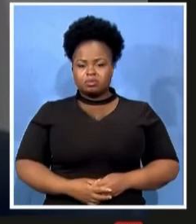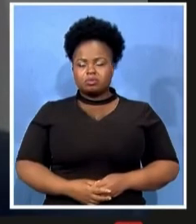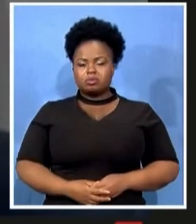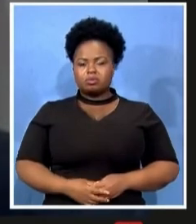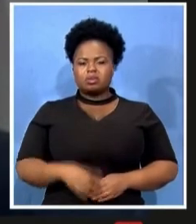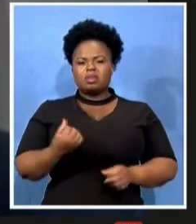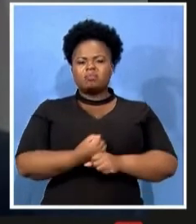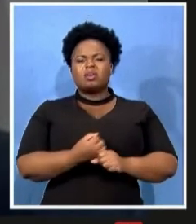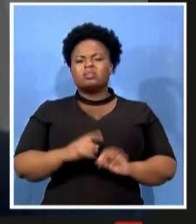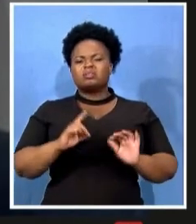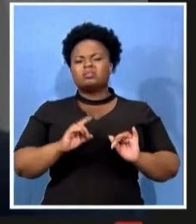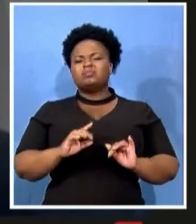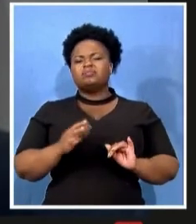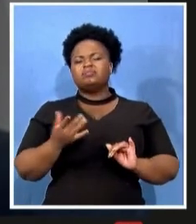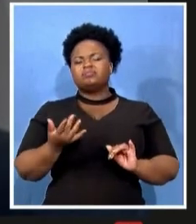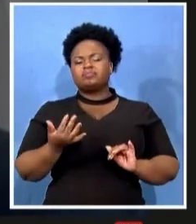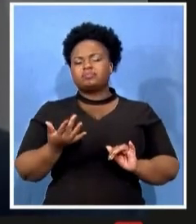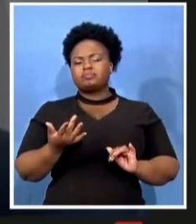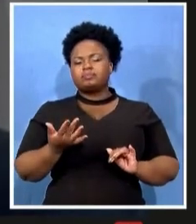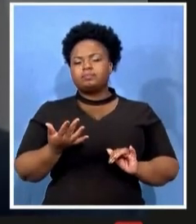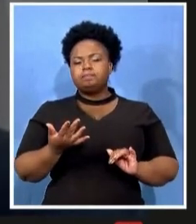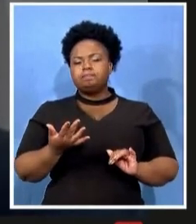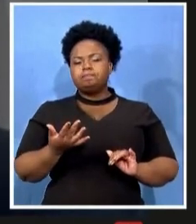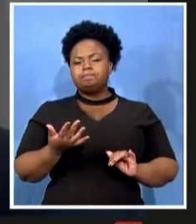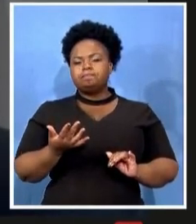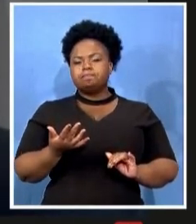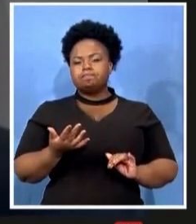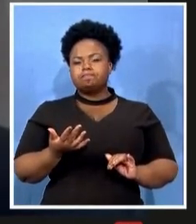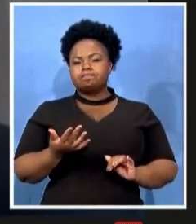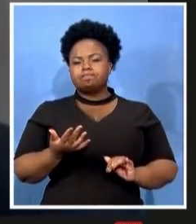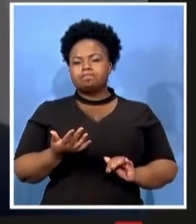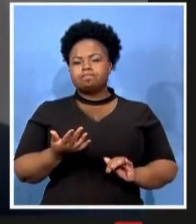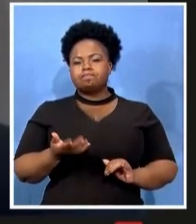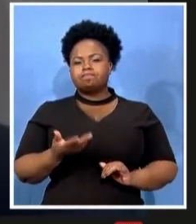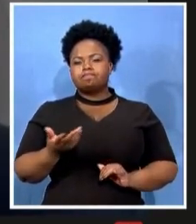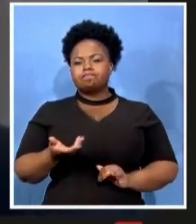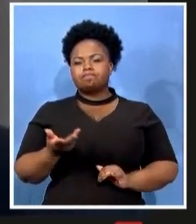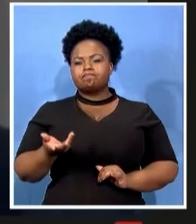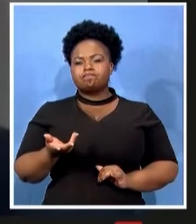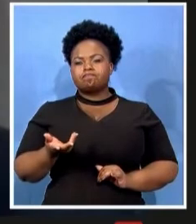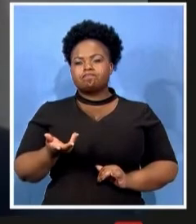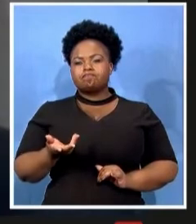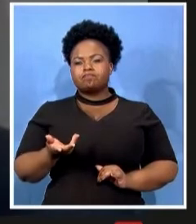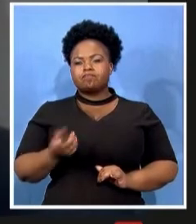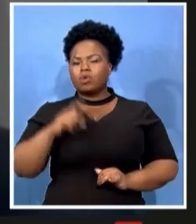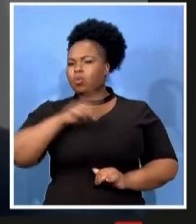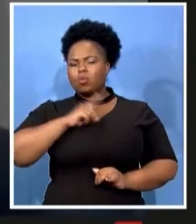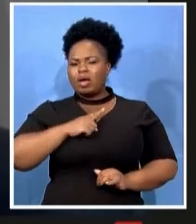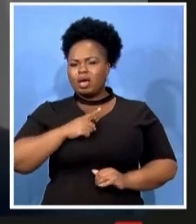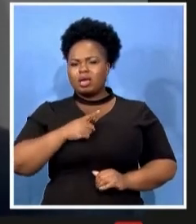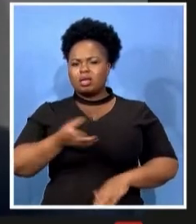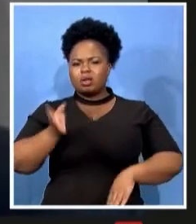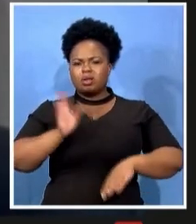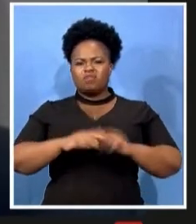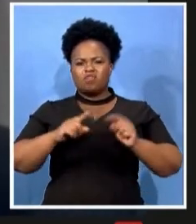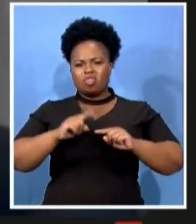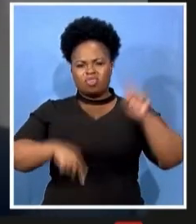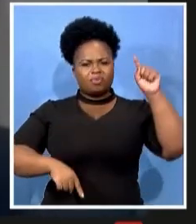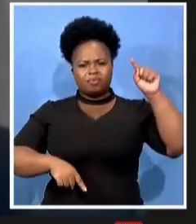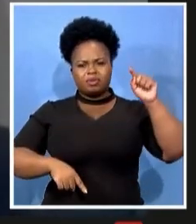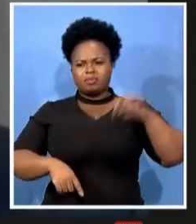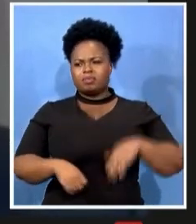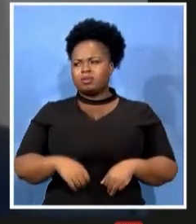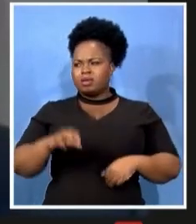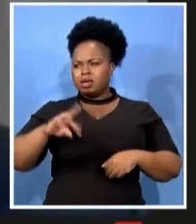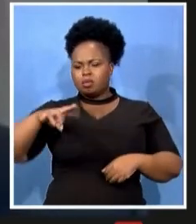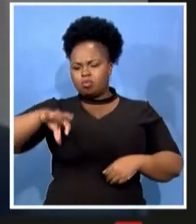which would make us have such great variance? Some provinces at 1.2% and some up